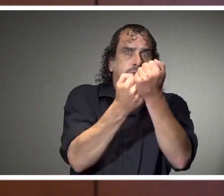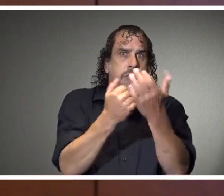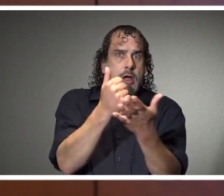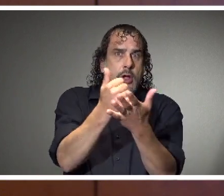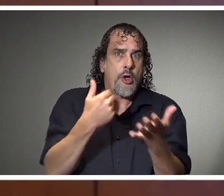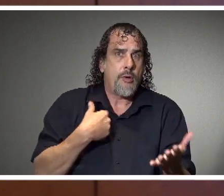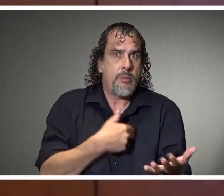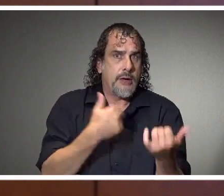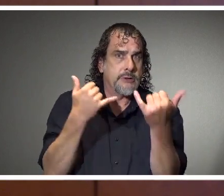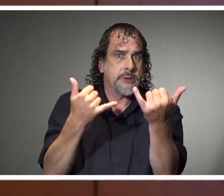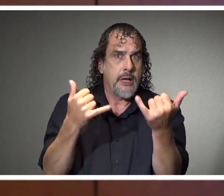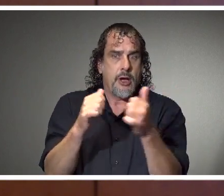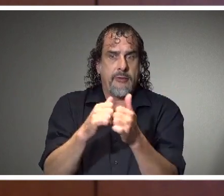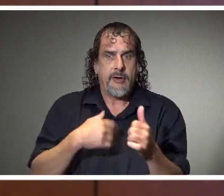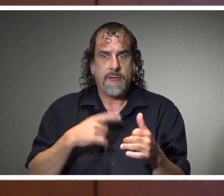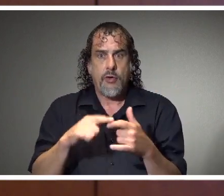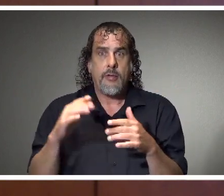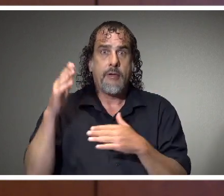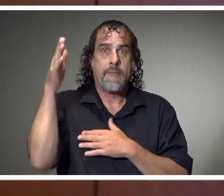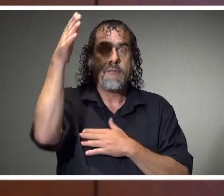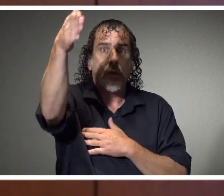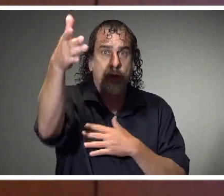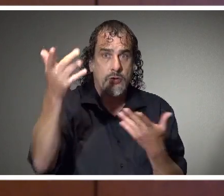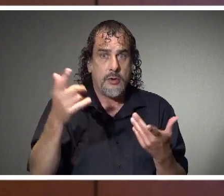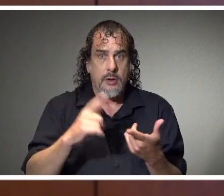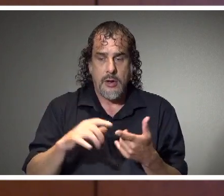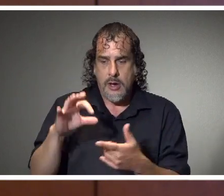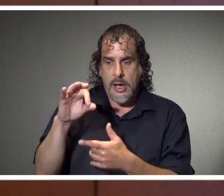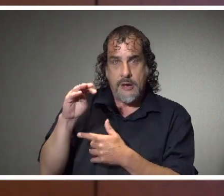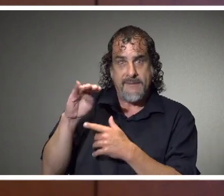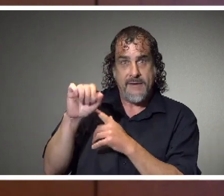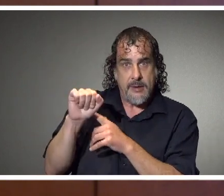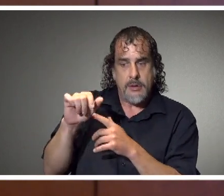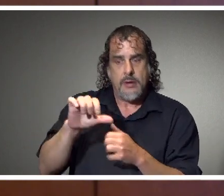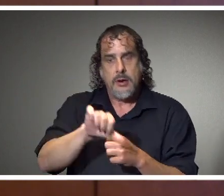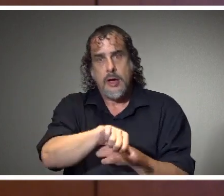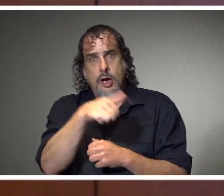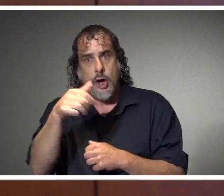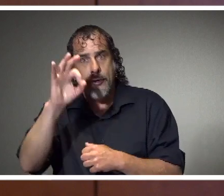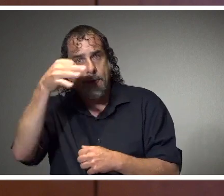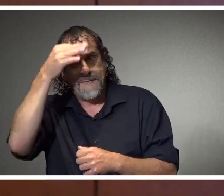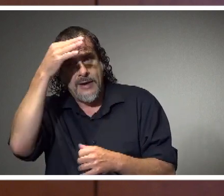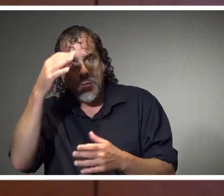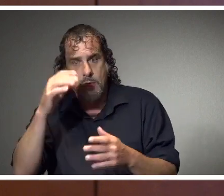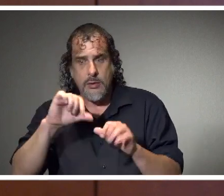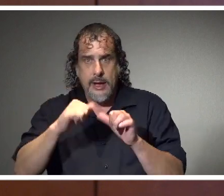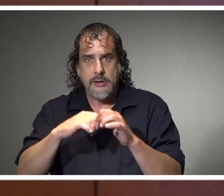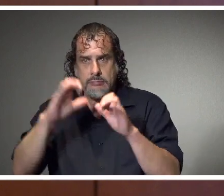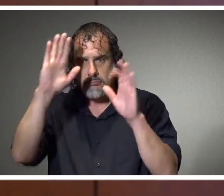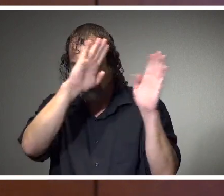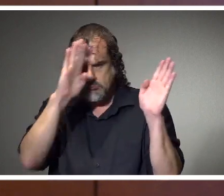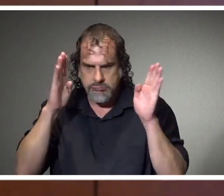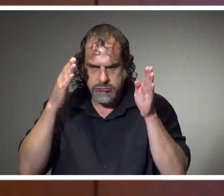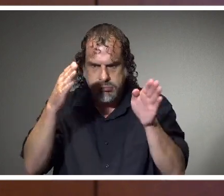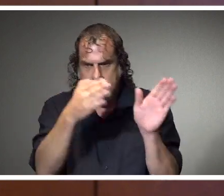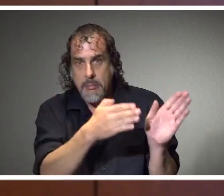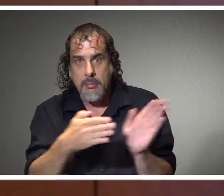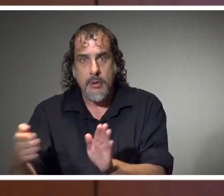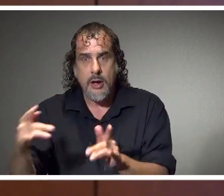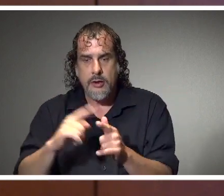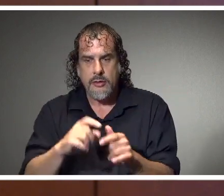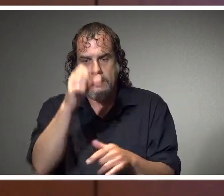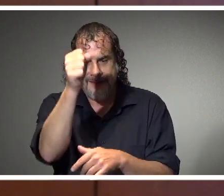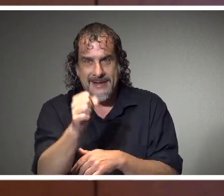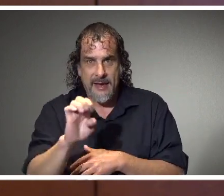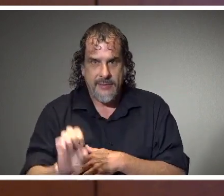to go the long haul. As FEMA and other federal agencies, we're shifting toward the